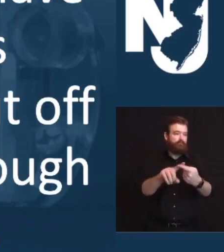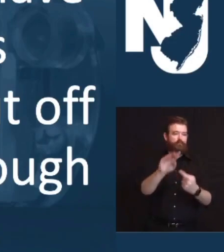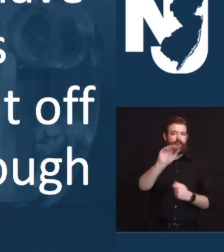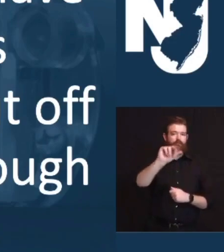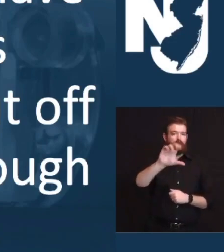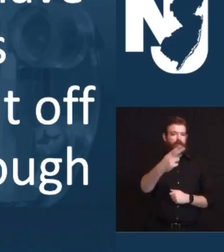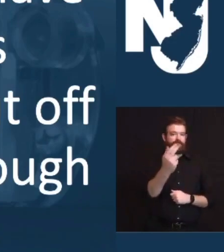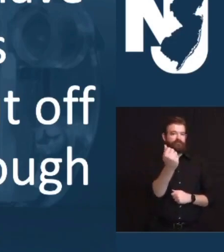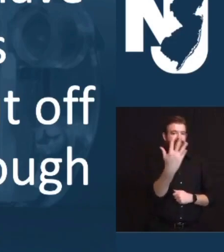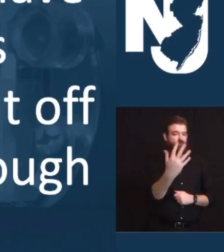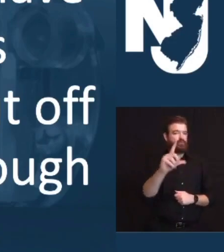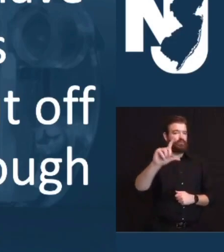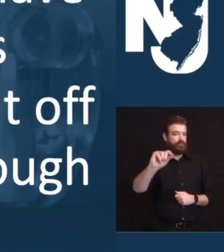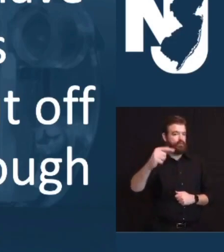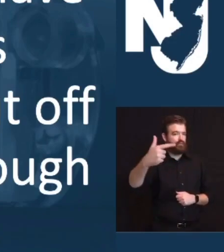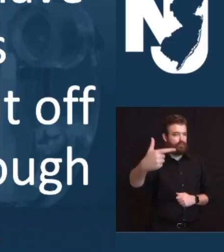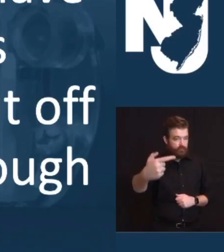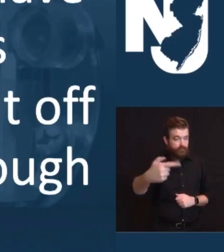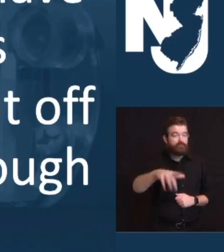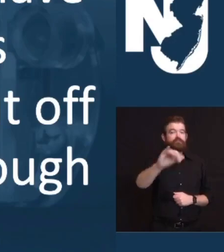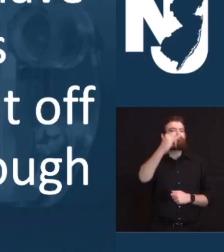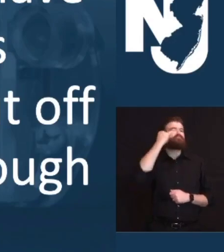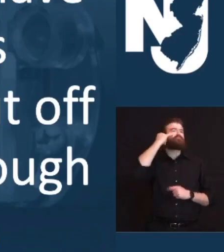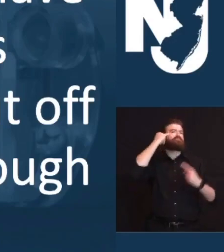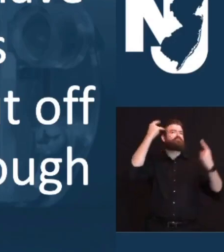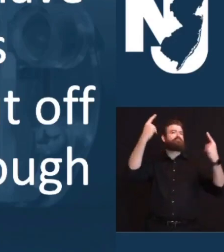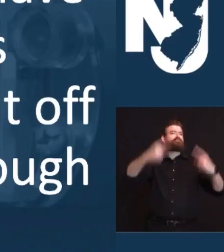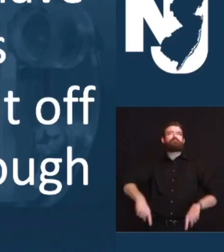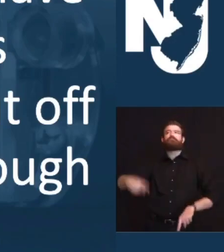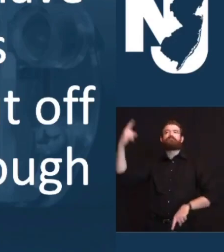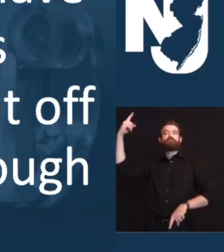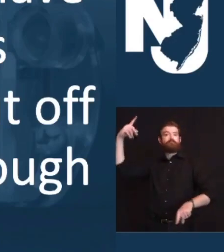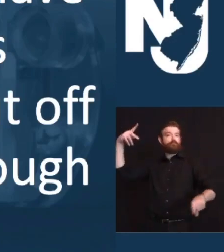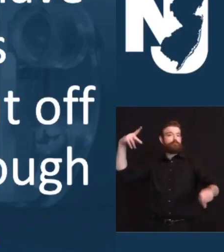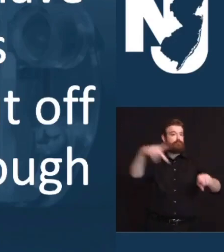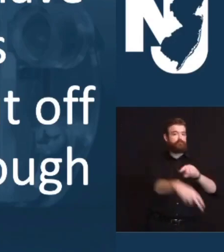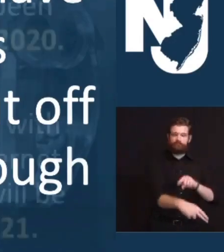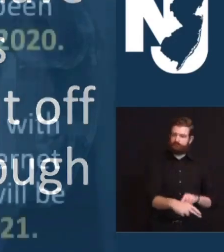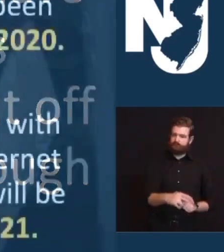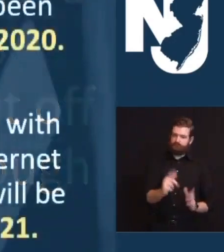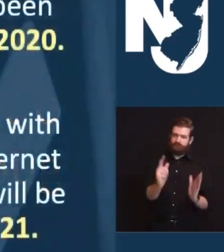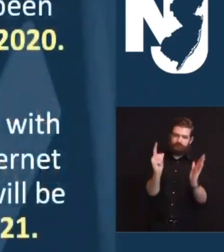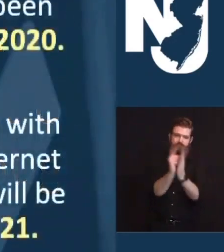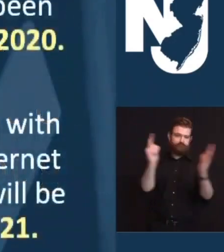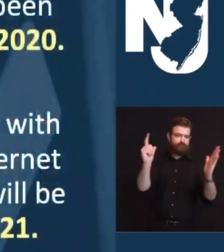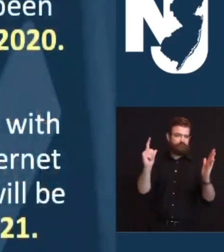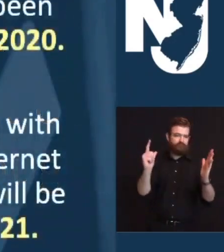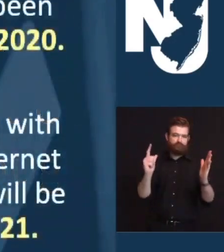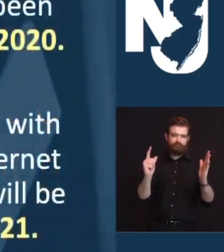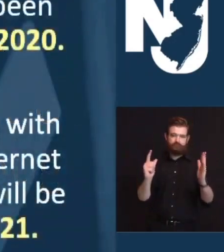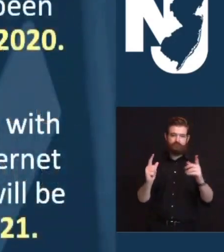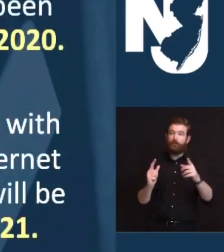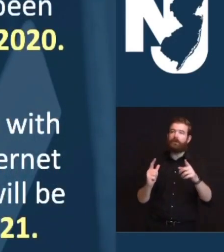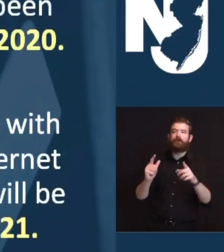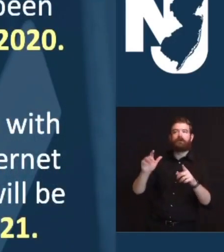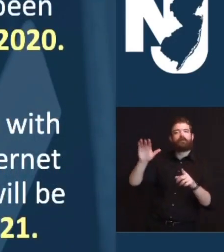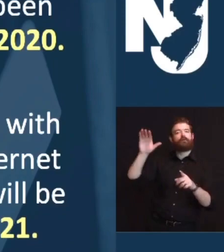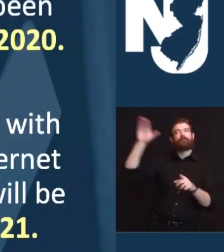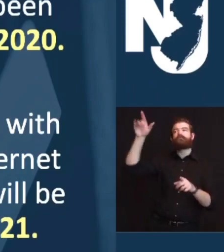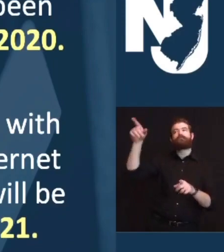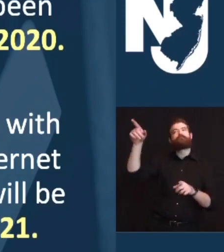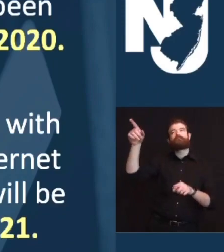order requires that their service be restored. Additionally, the moratorium against